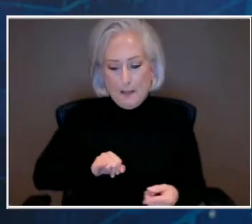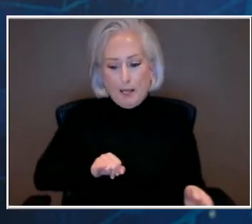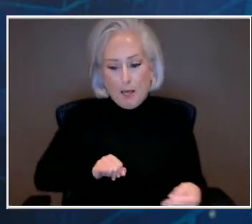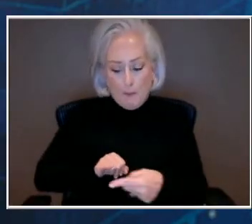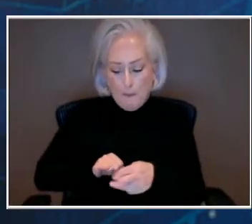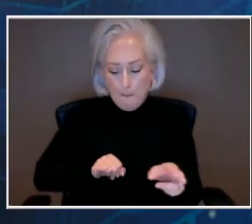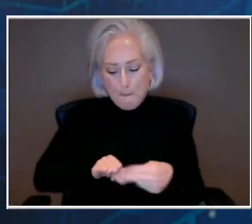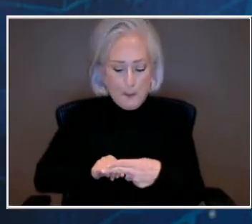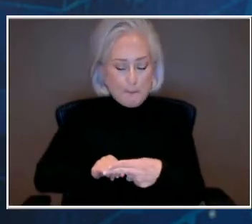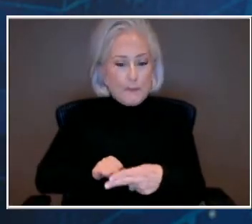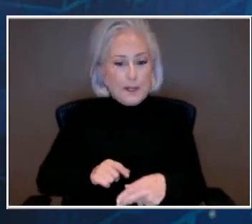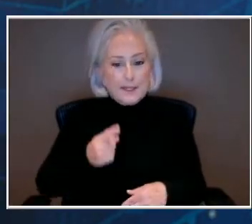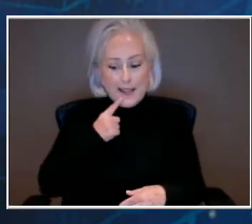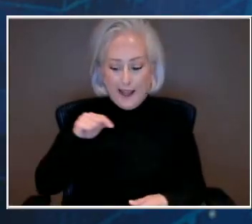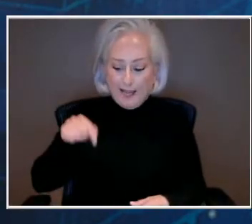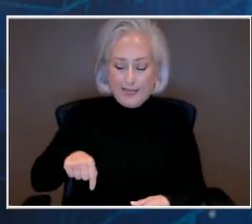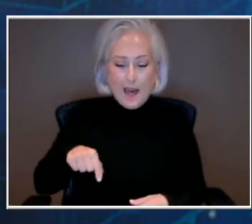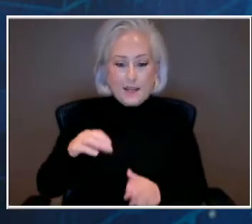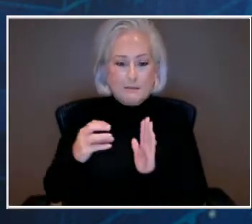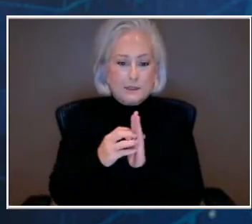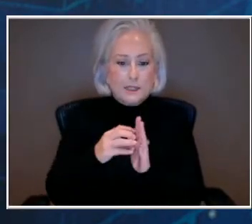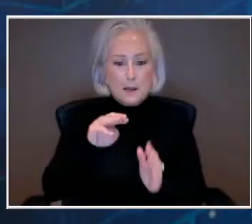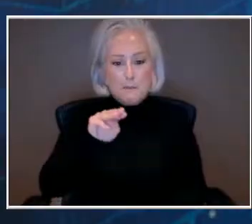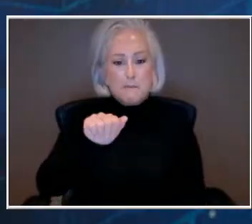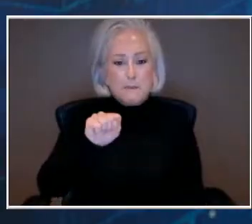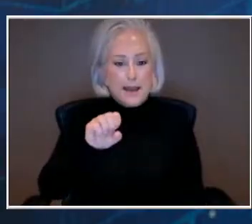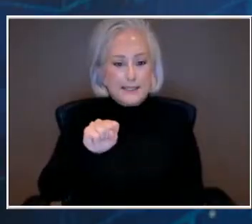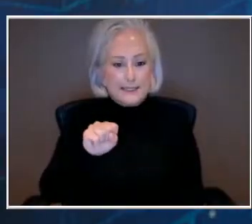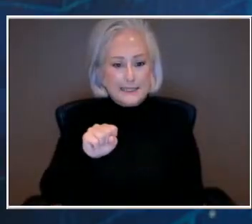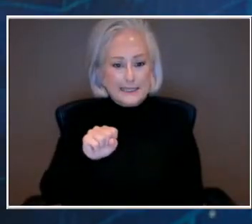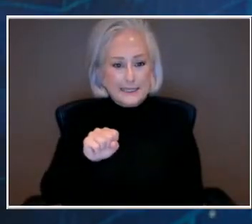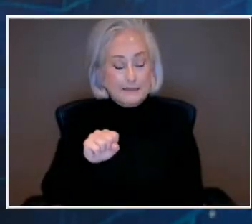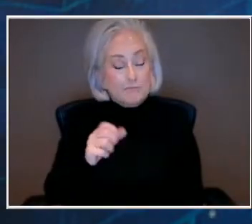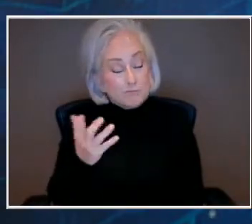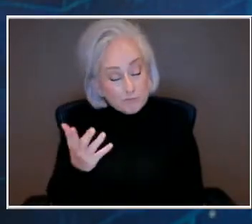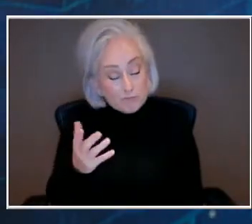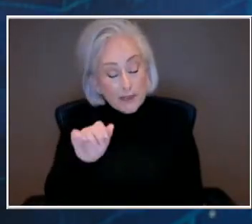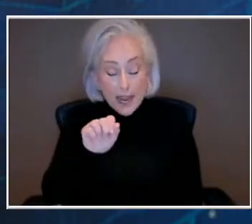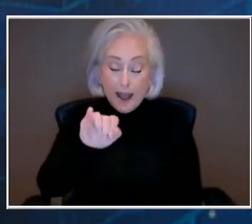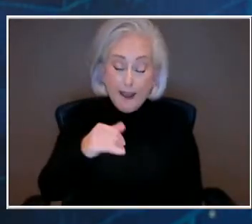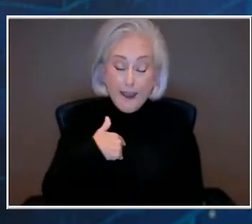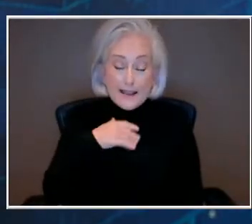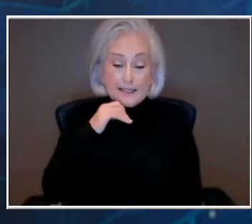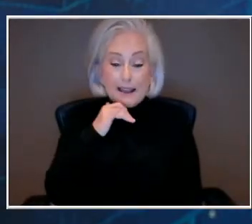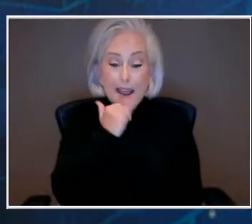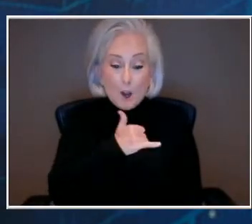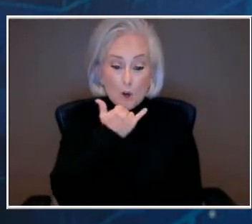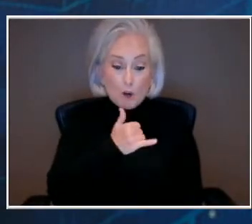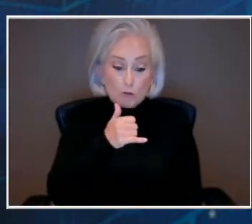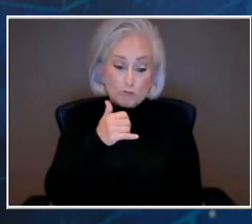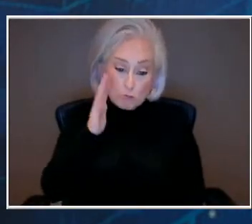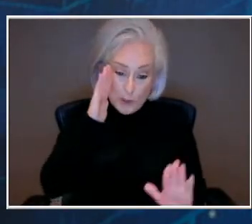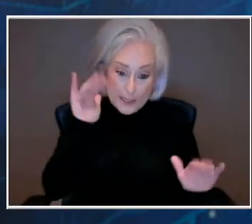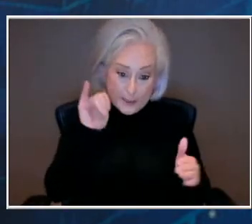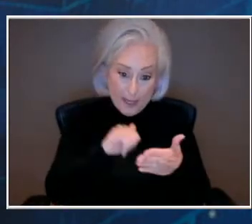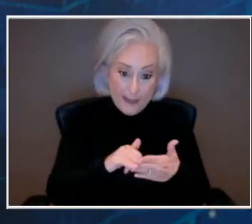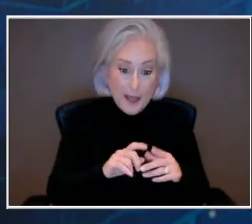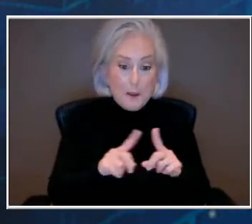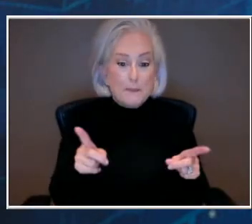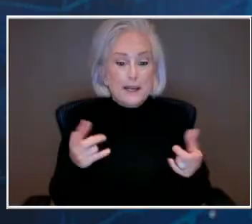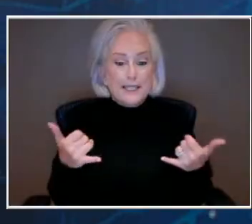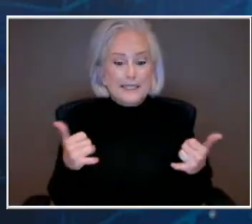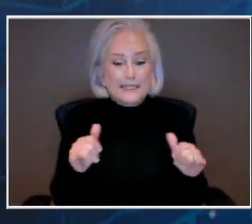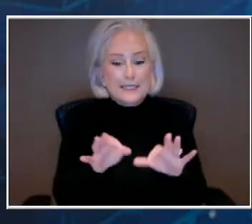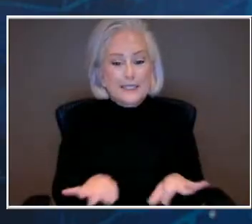has errors, and that's expected, you know, so that's why it's so important that a radiologist is reviewing